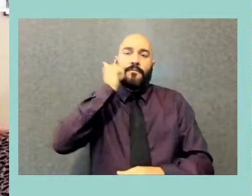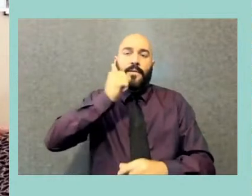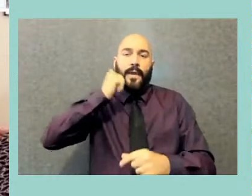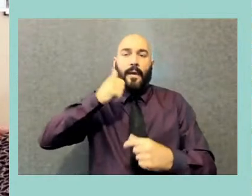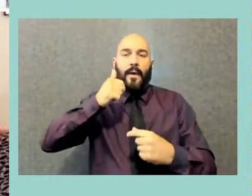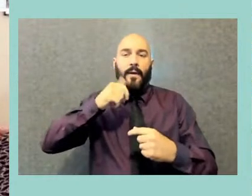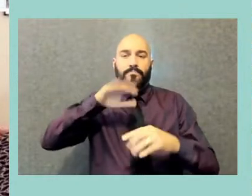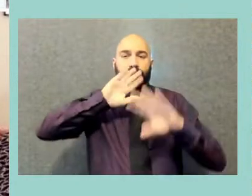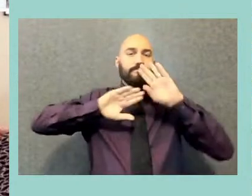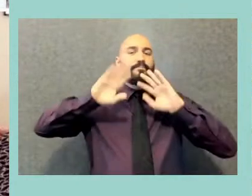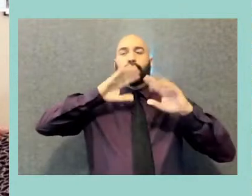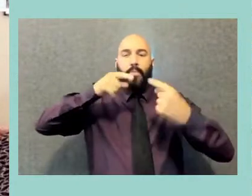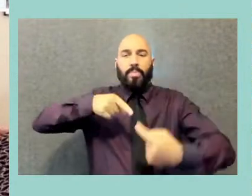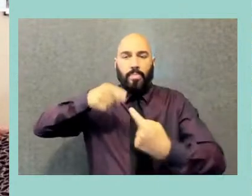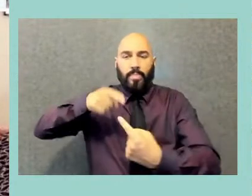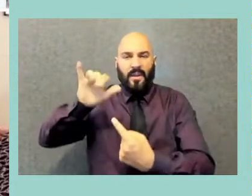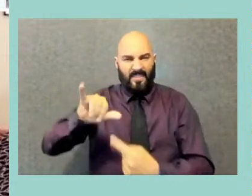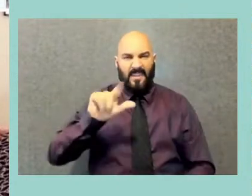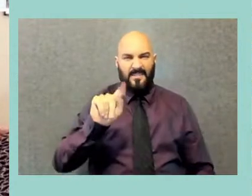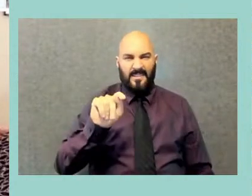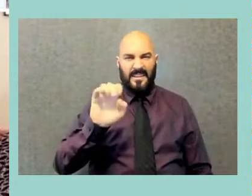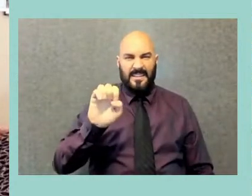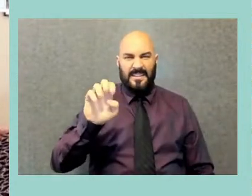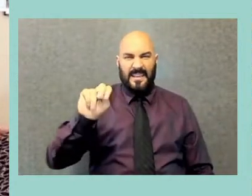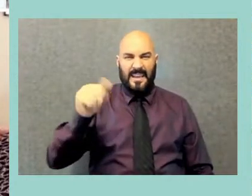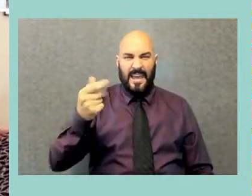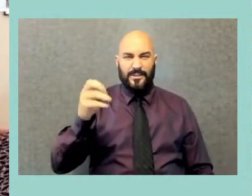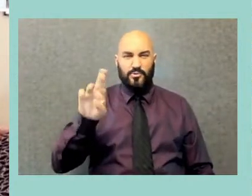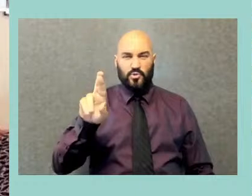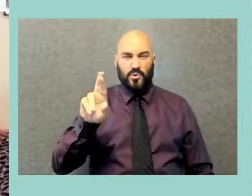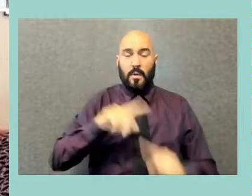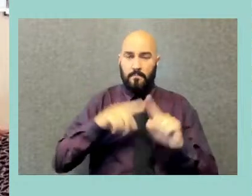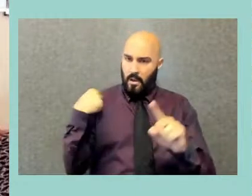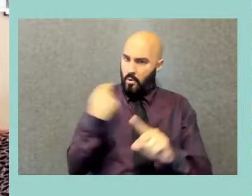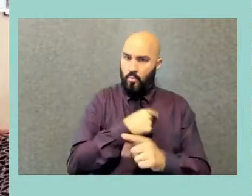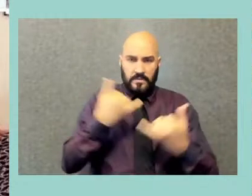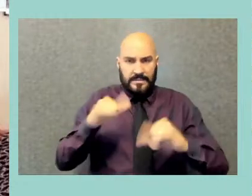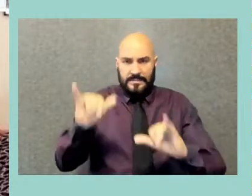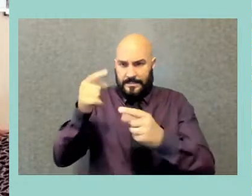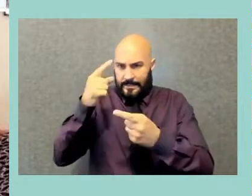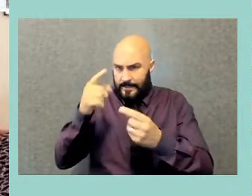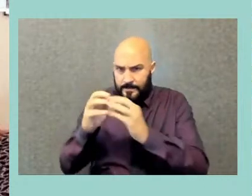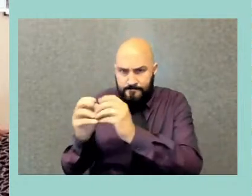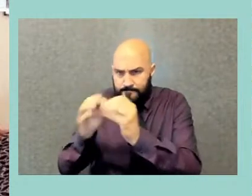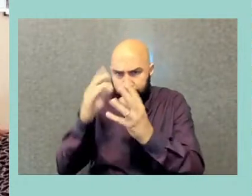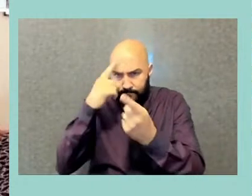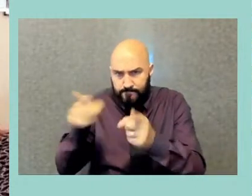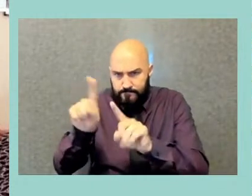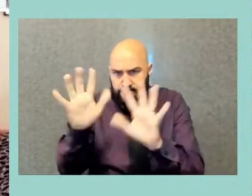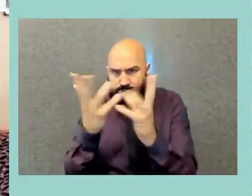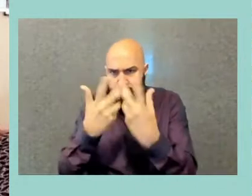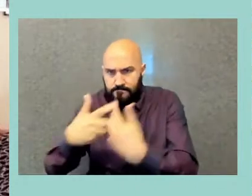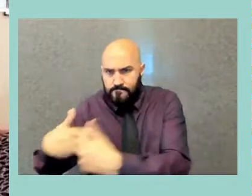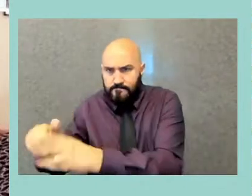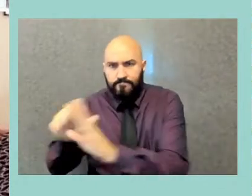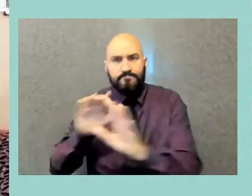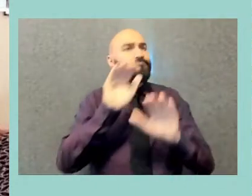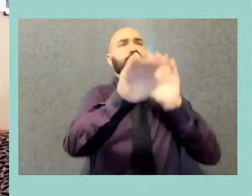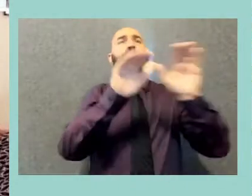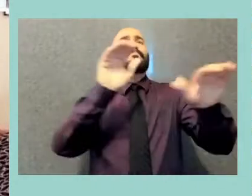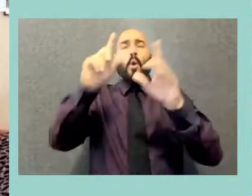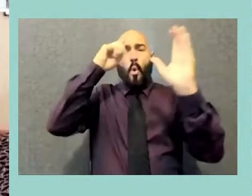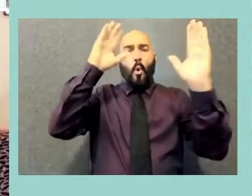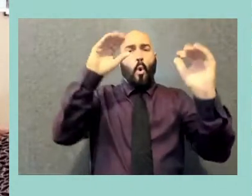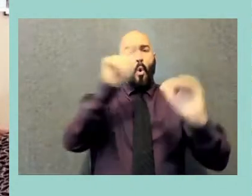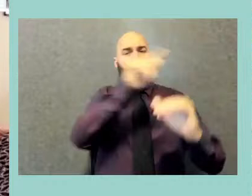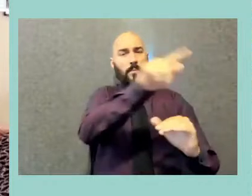out in hopes that someone will listen to our cries. It has not been easy.